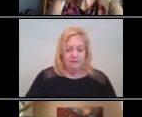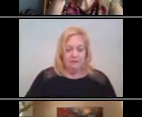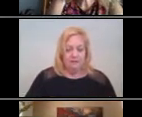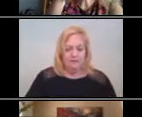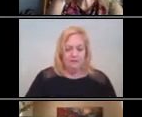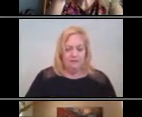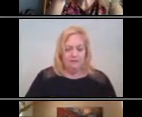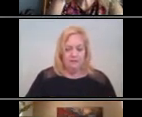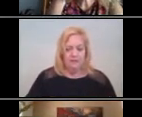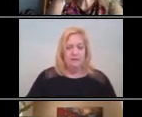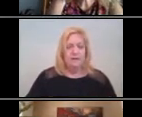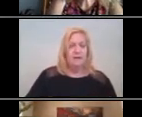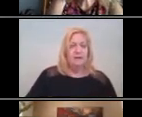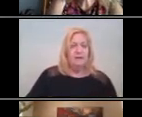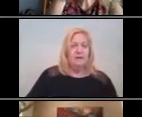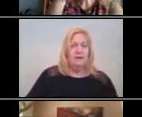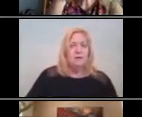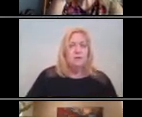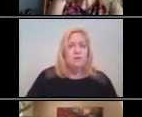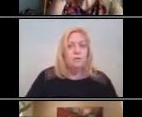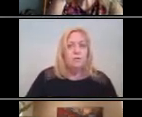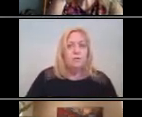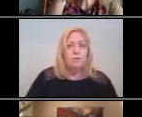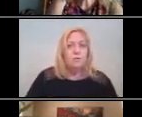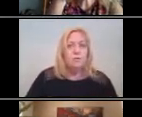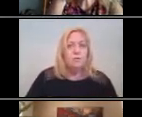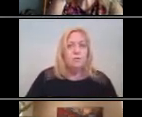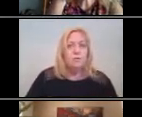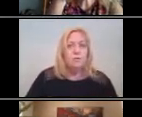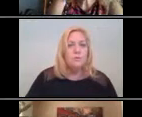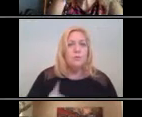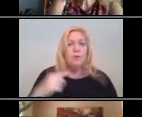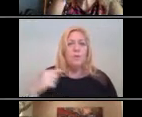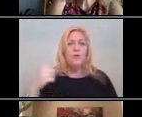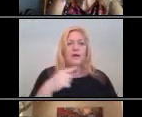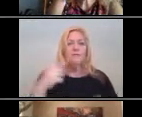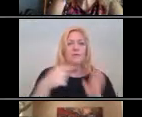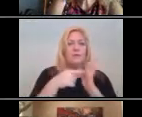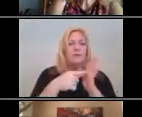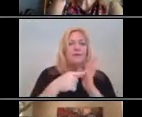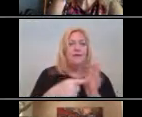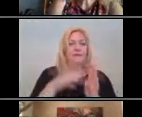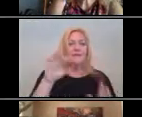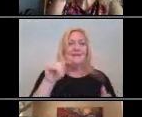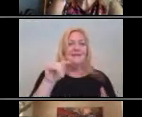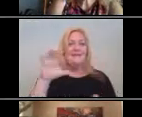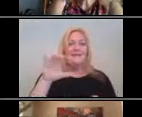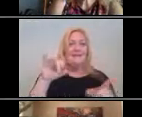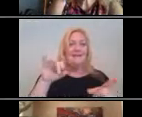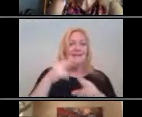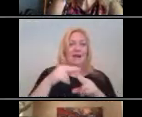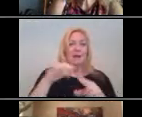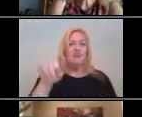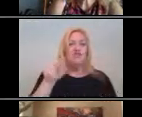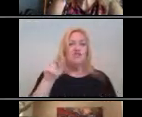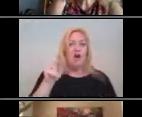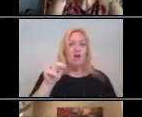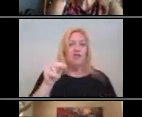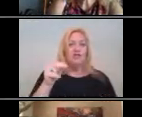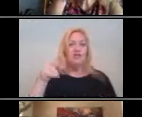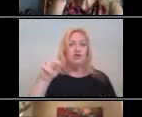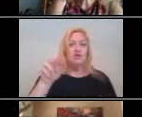You've got State Senator Josh Newman. I'm the Senate's ex officio representative to the CTC. Glad to be here. Thank you,